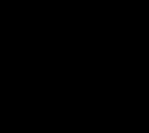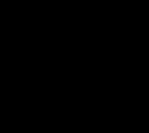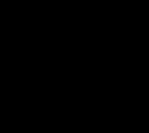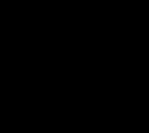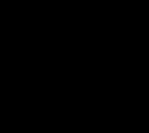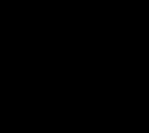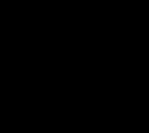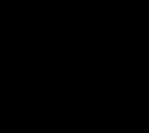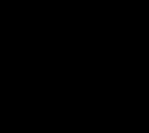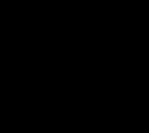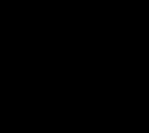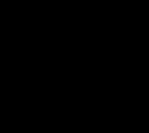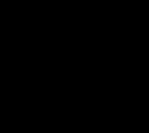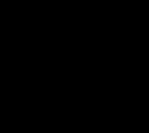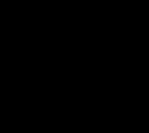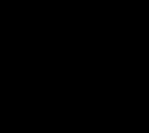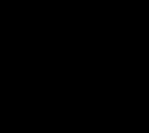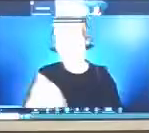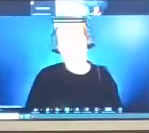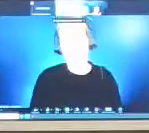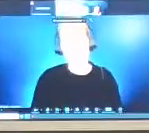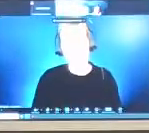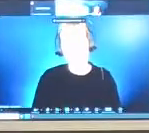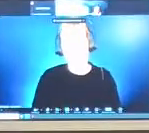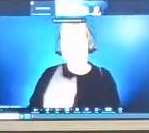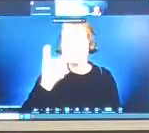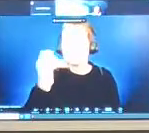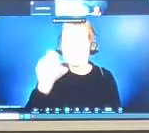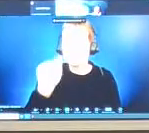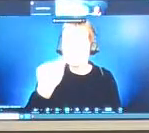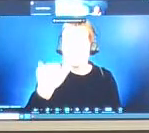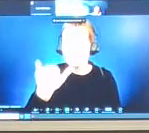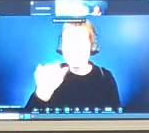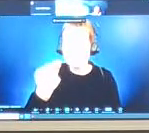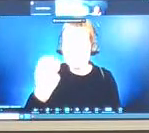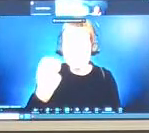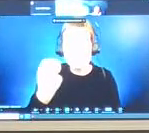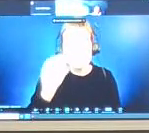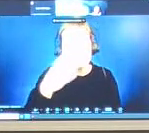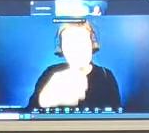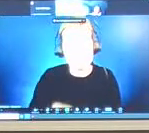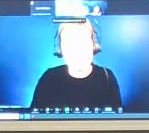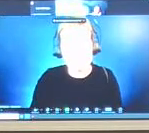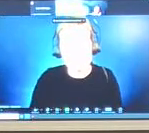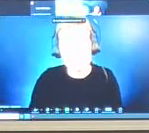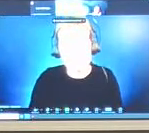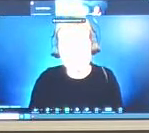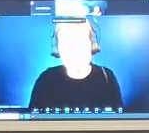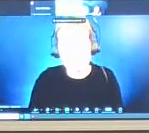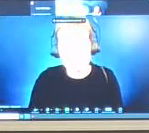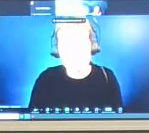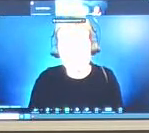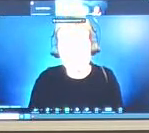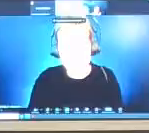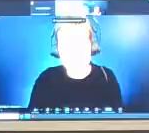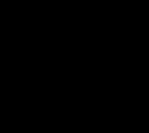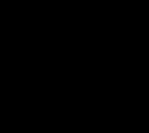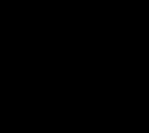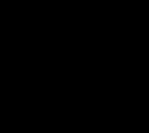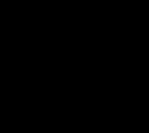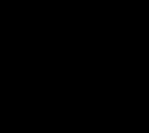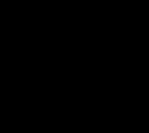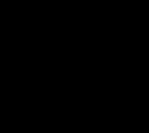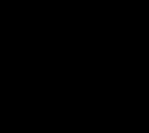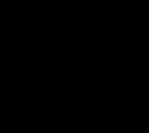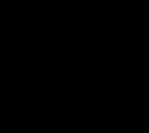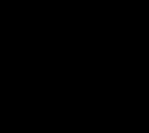Hand raised. Jane, Who's that? Jane. Jane. Go ahead, Jane. Thank you.